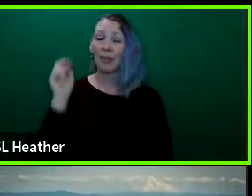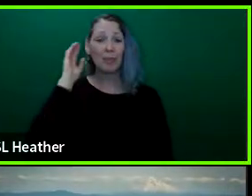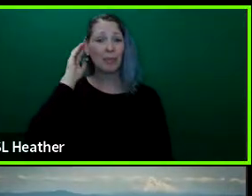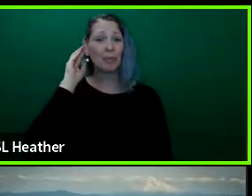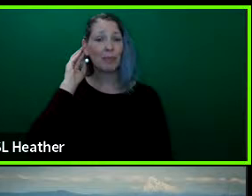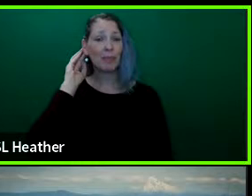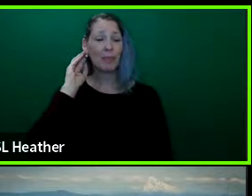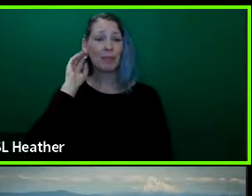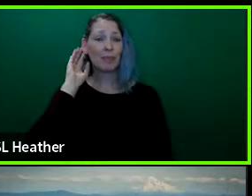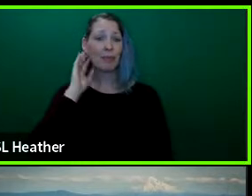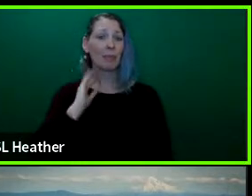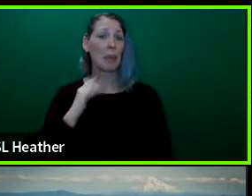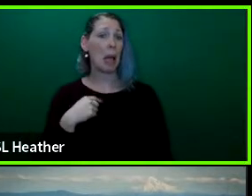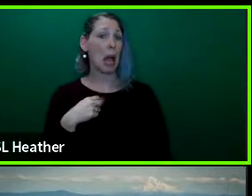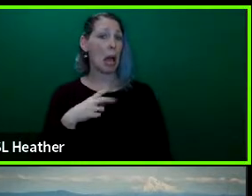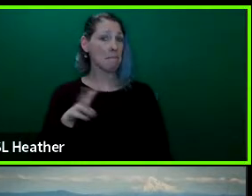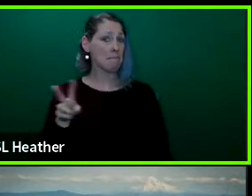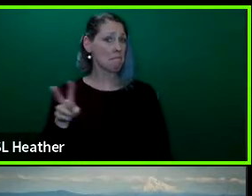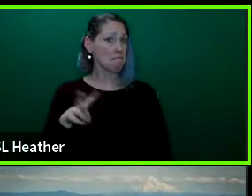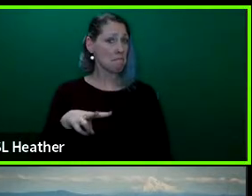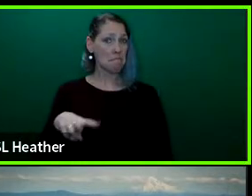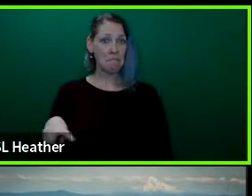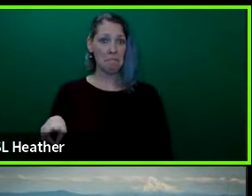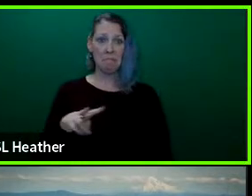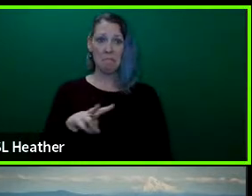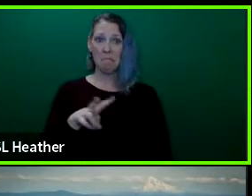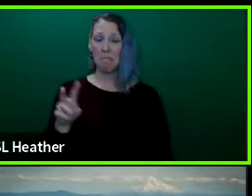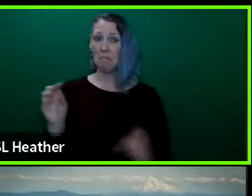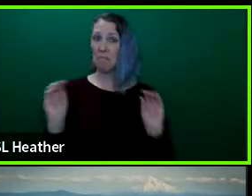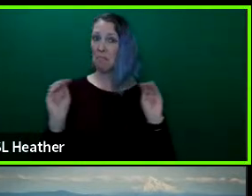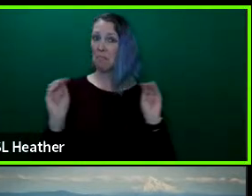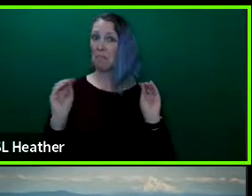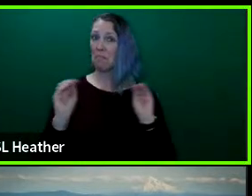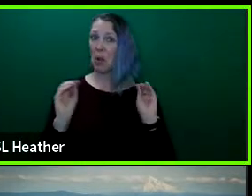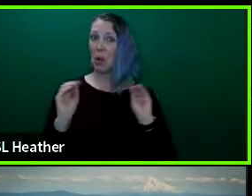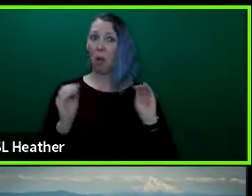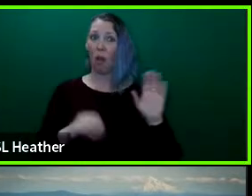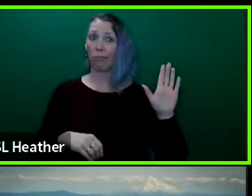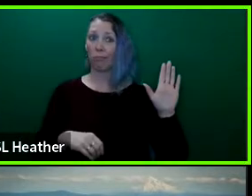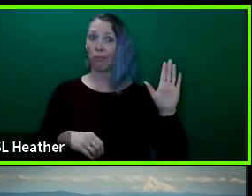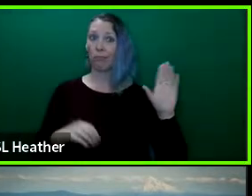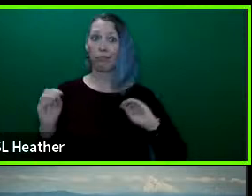I'm canvassing. I don't see any hands raised.